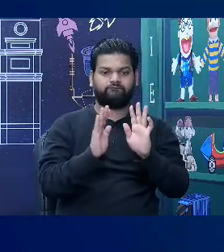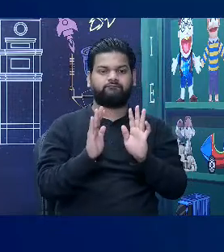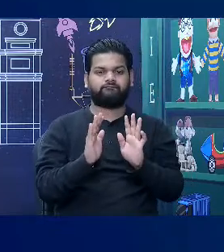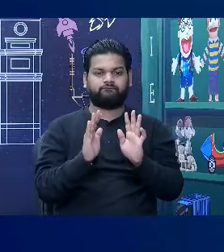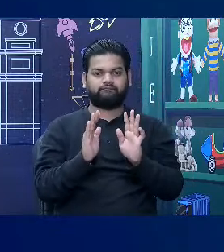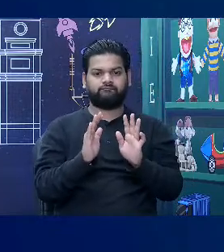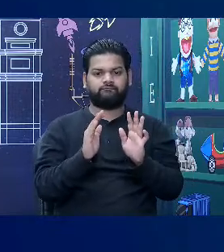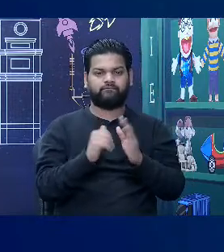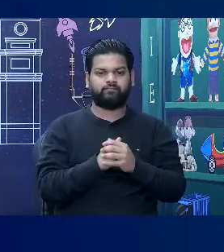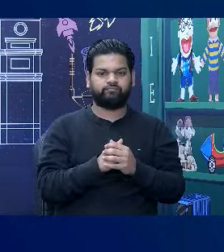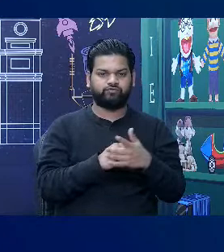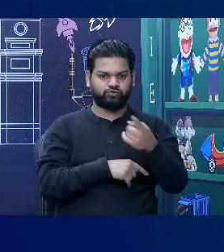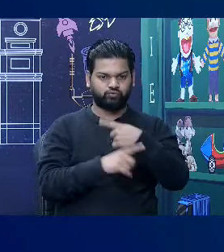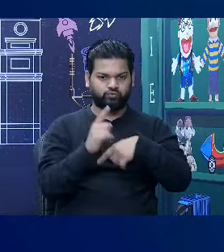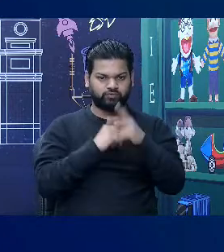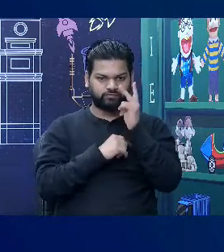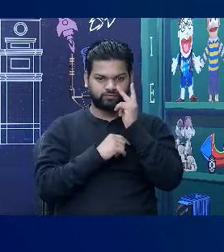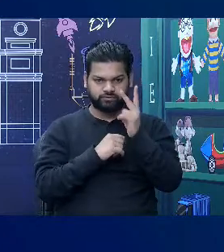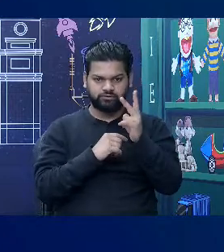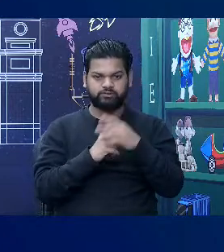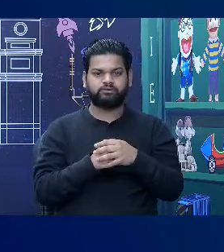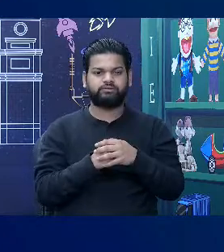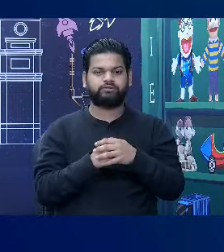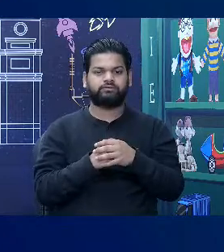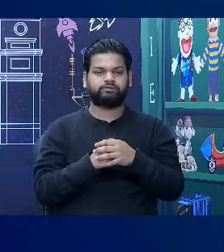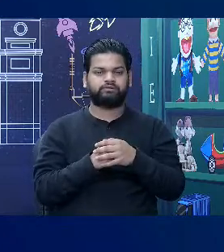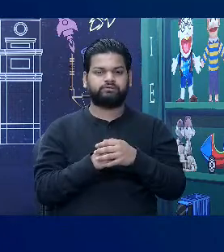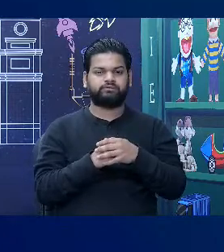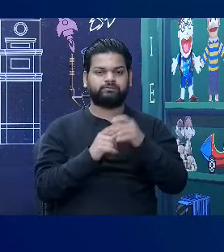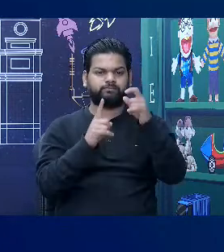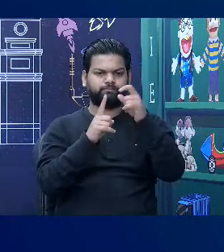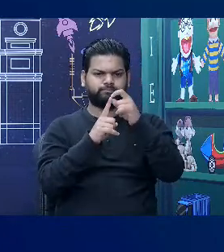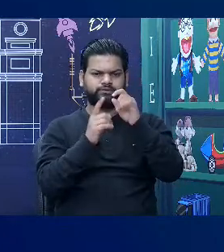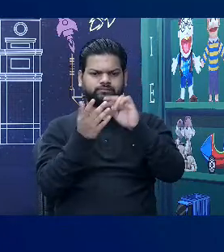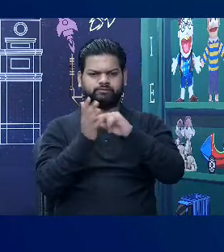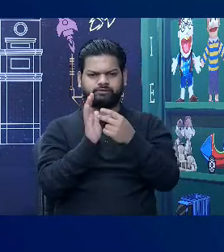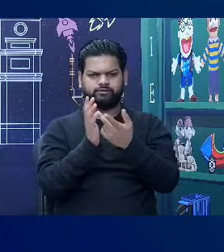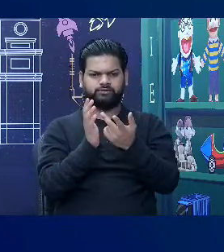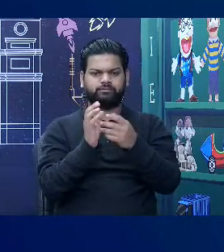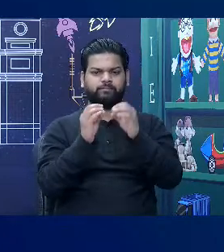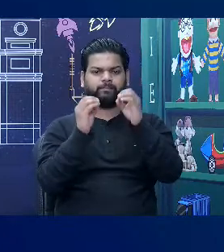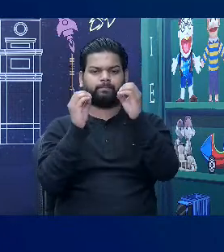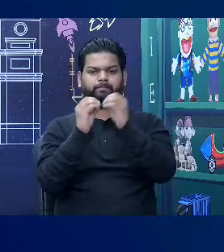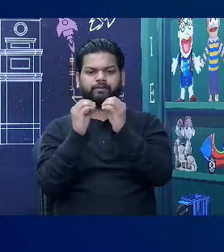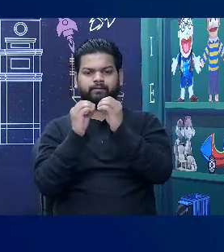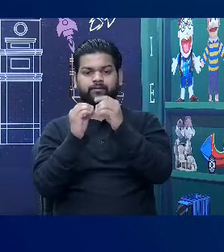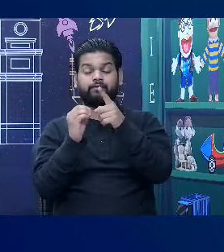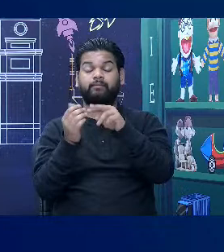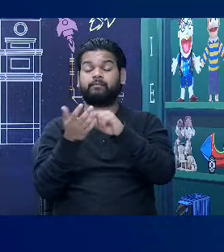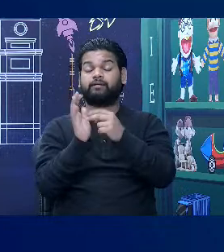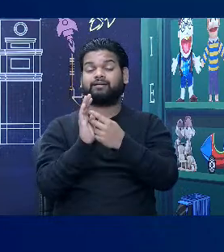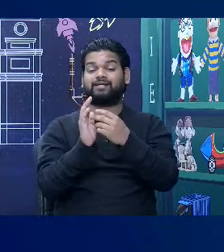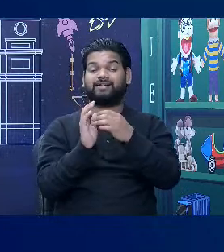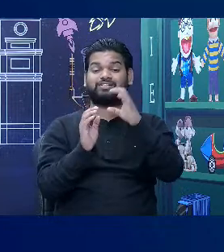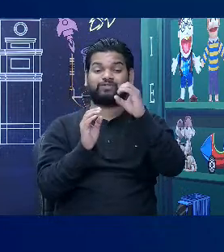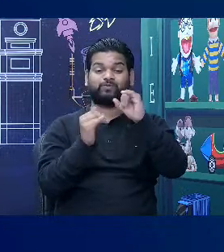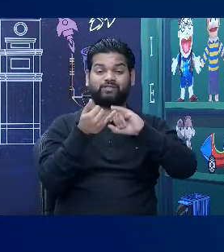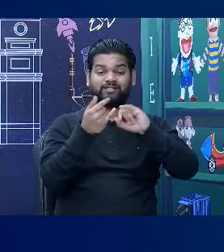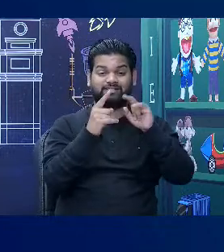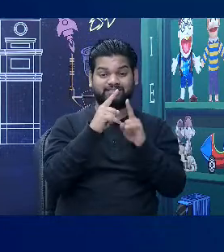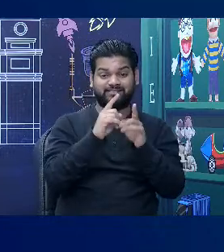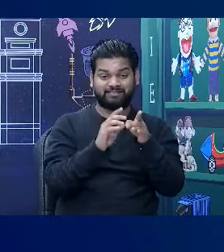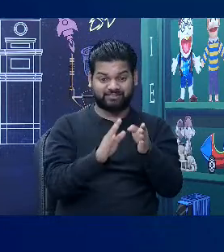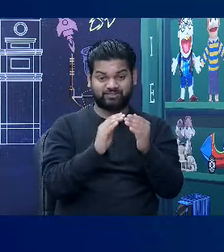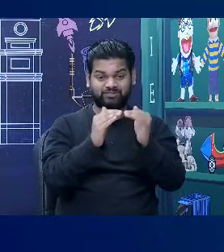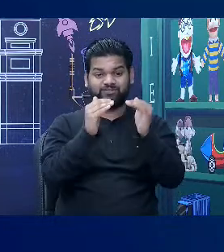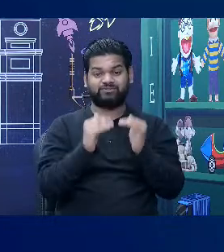perpendicular, which this Pandit is reminding us, and Badri is B for cos theta, and Prasad again